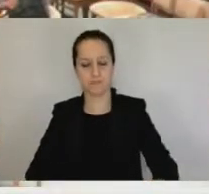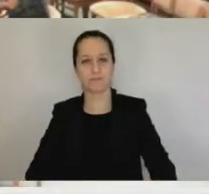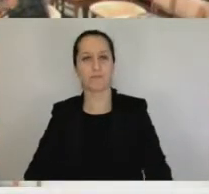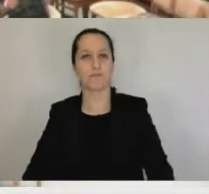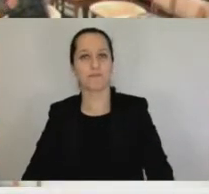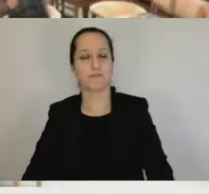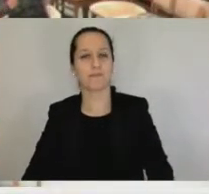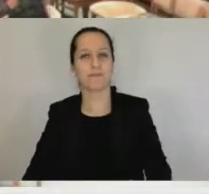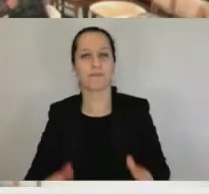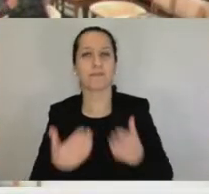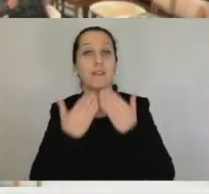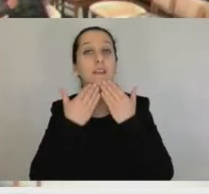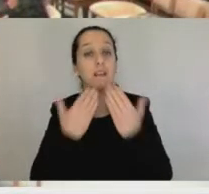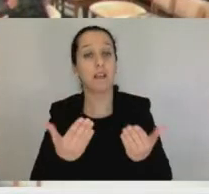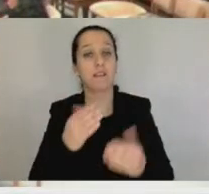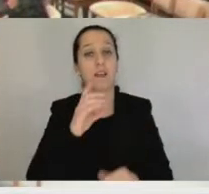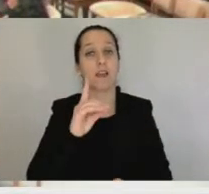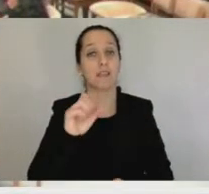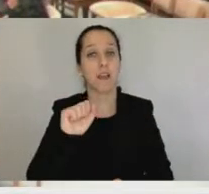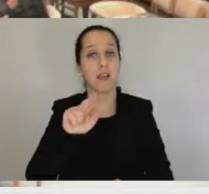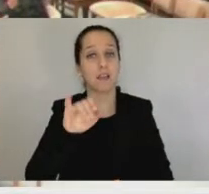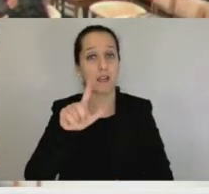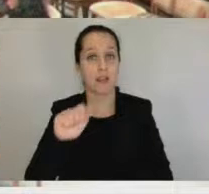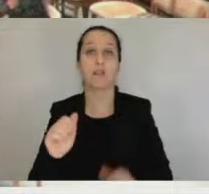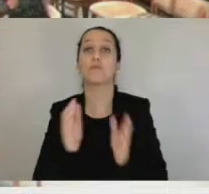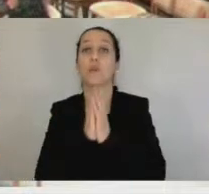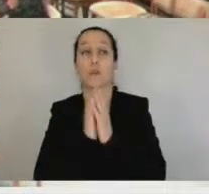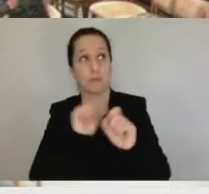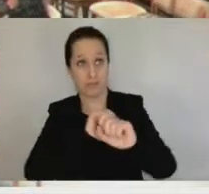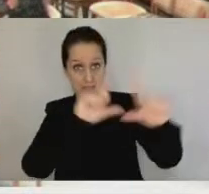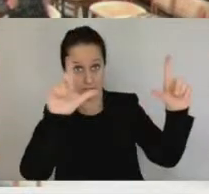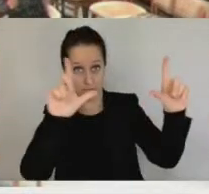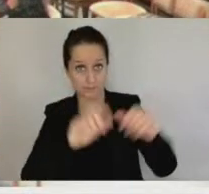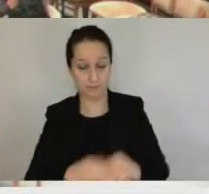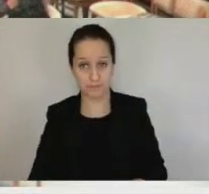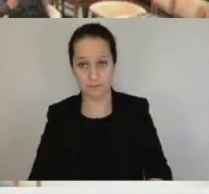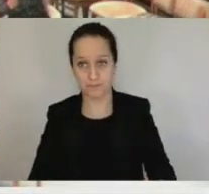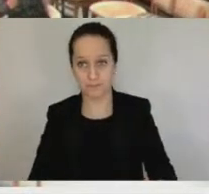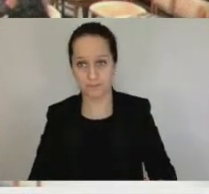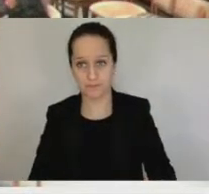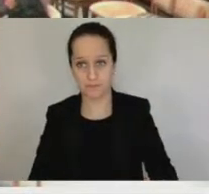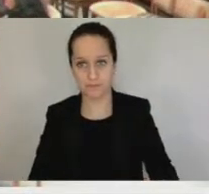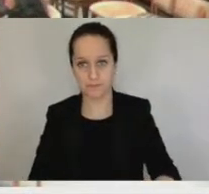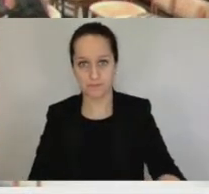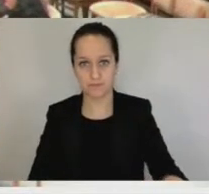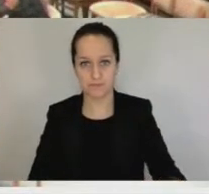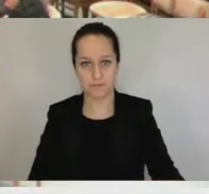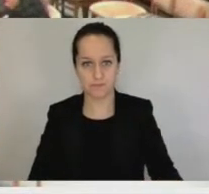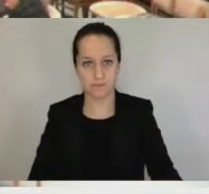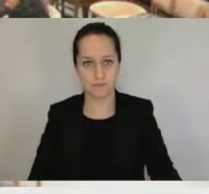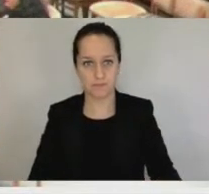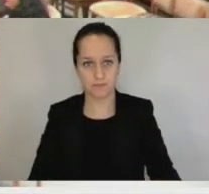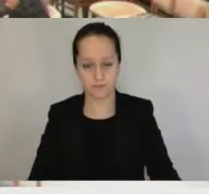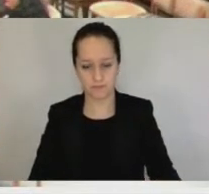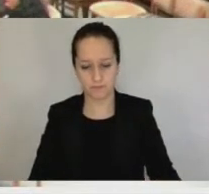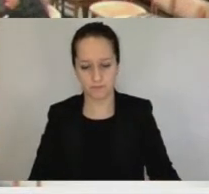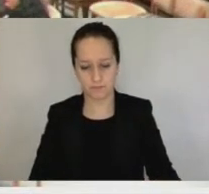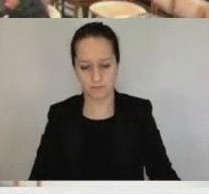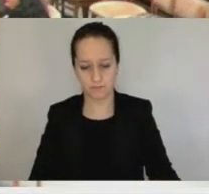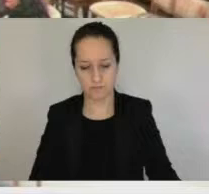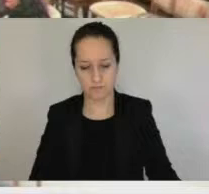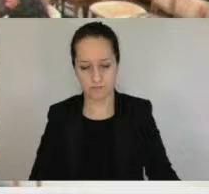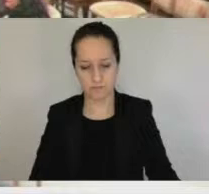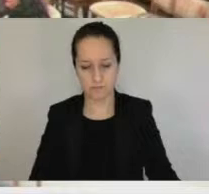Thank you, Daniela. I have a presentation. Can you please upload it?